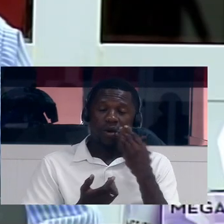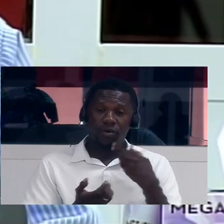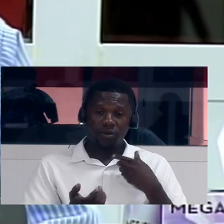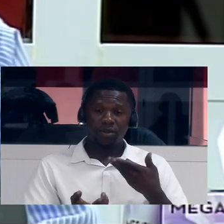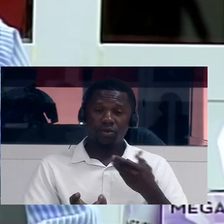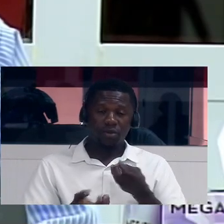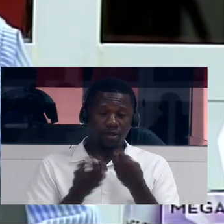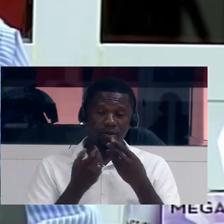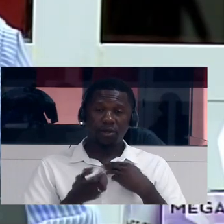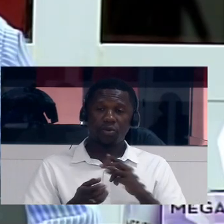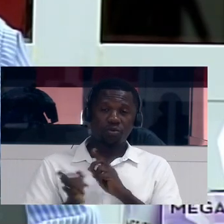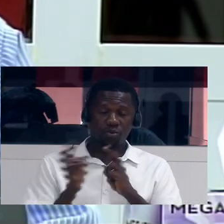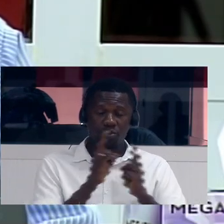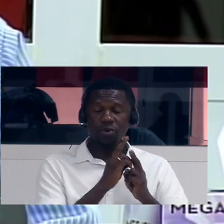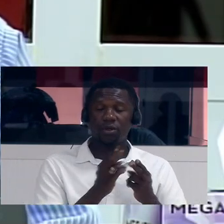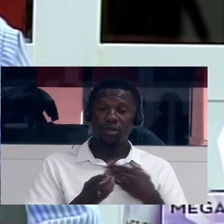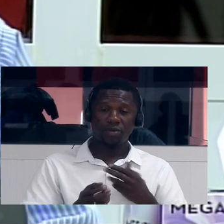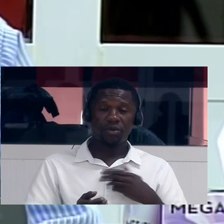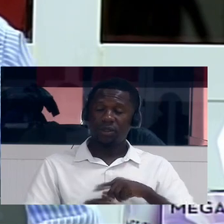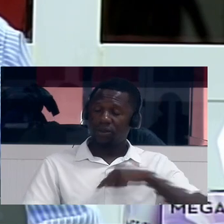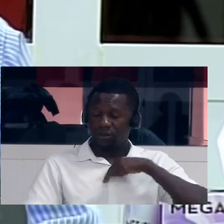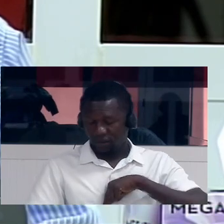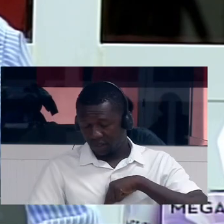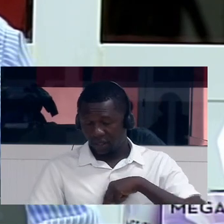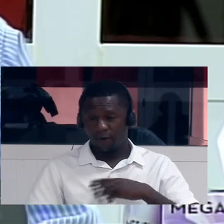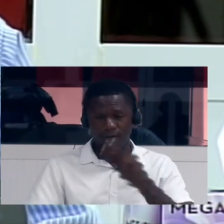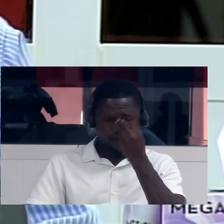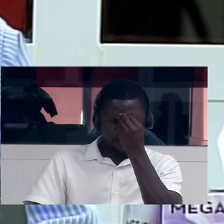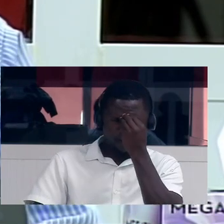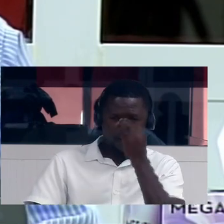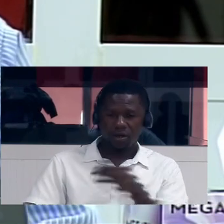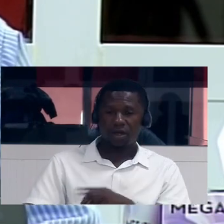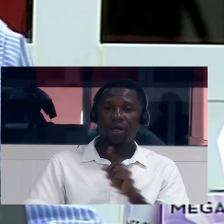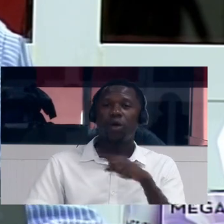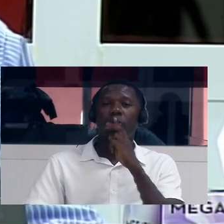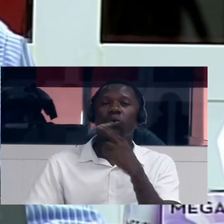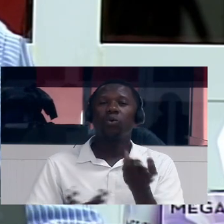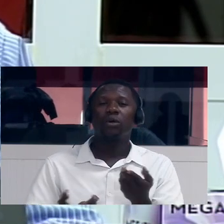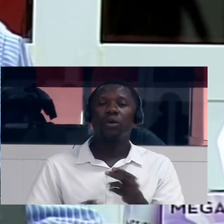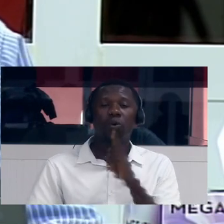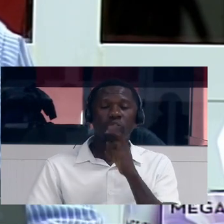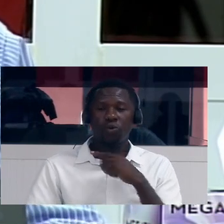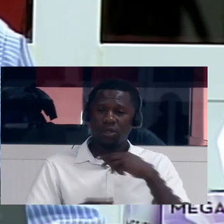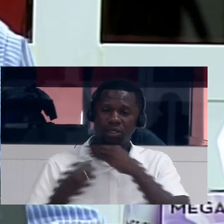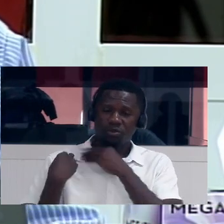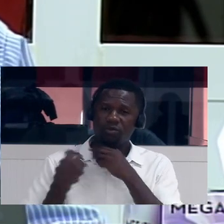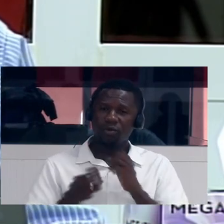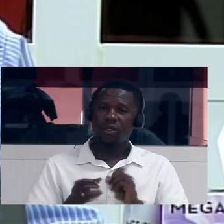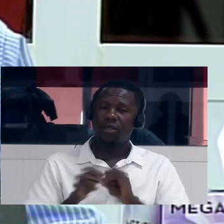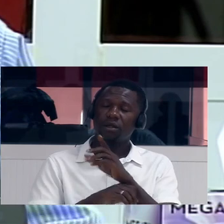shooting, I was saddened and angry. That's the truth. At who? At whoever gave instructions for shootings to take